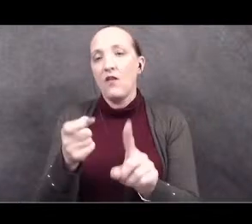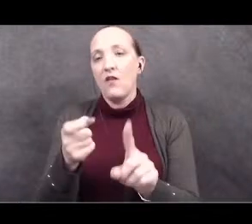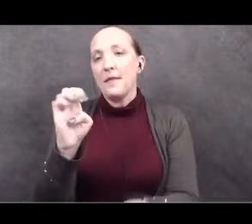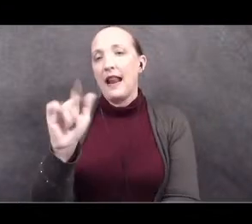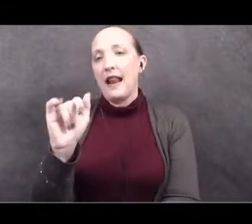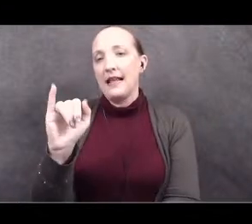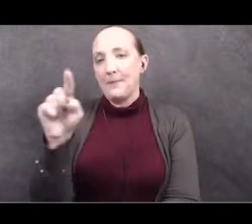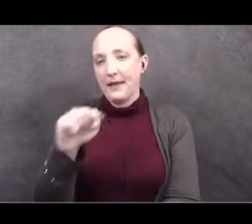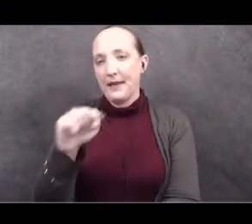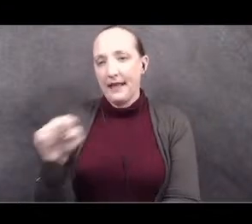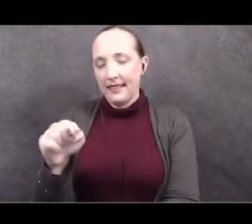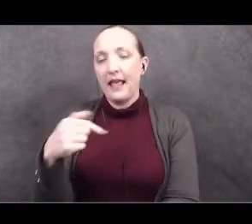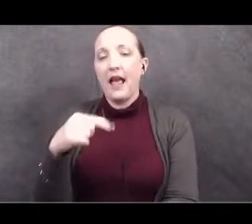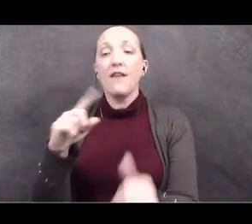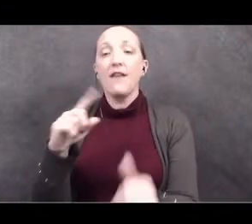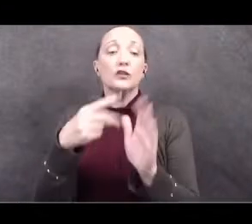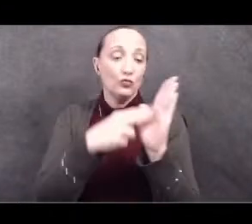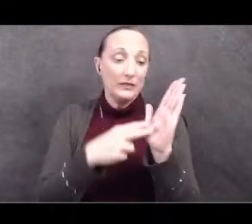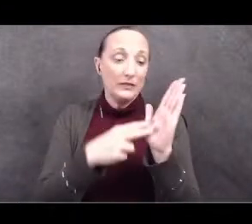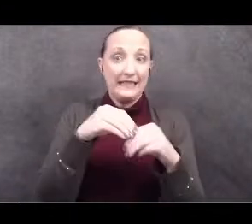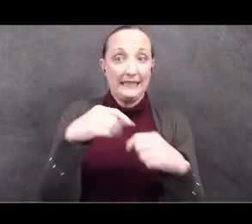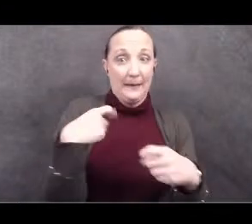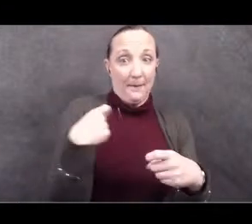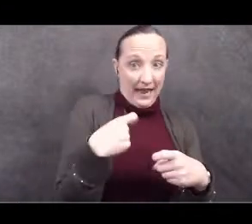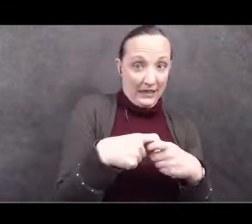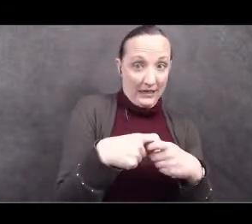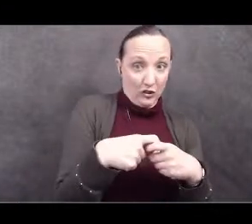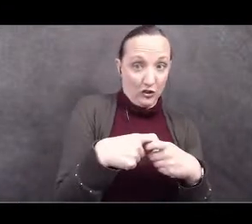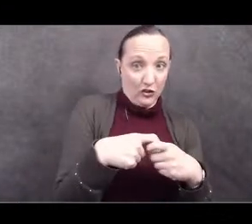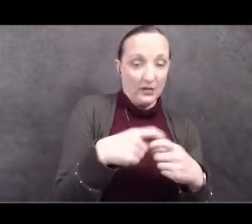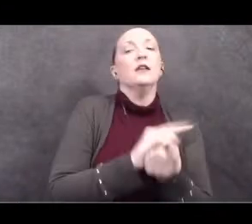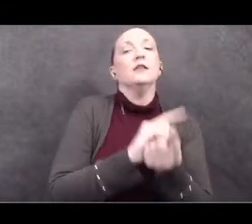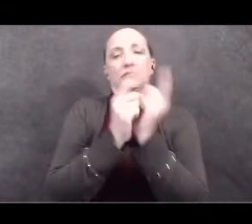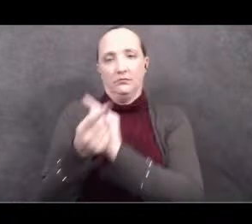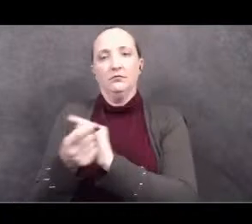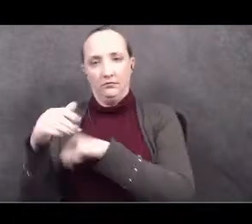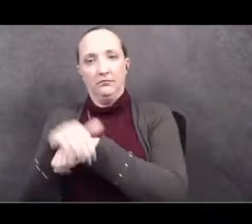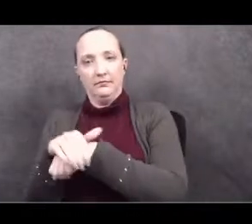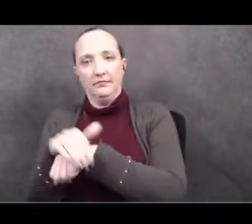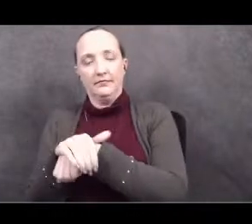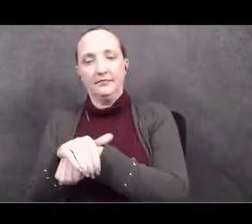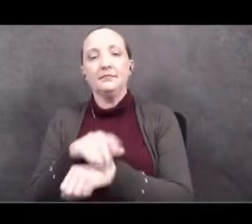will first read it in Spanish and then U translate it she said hola